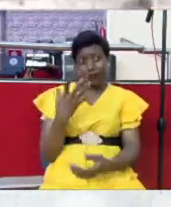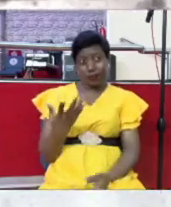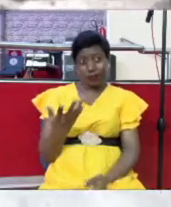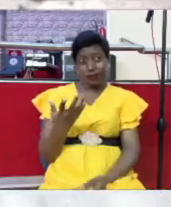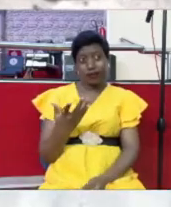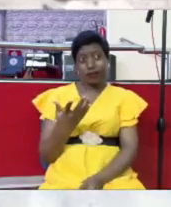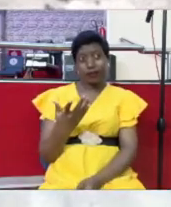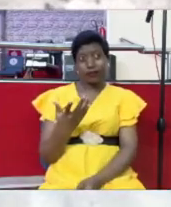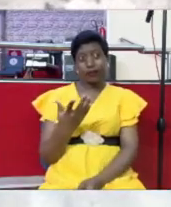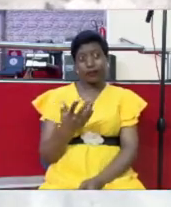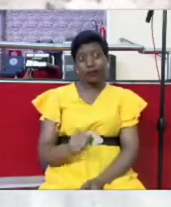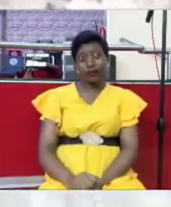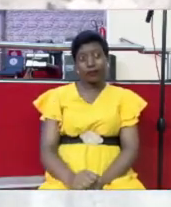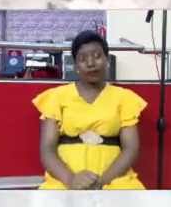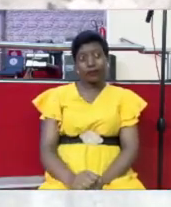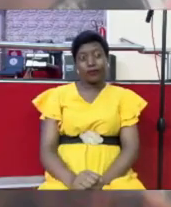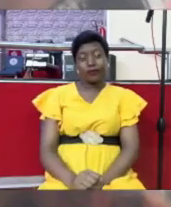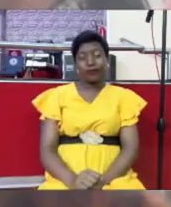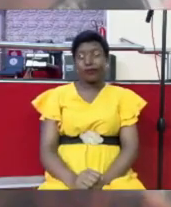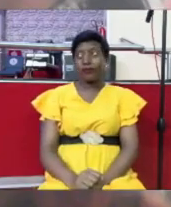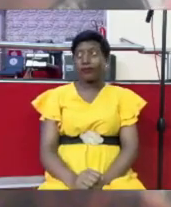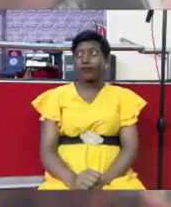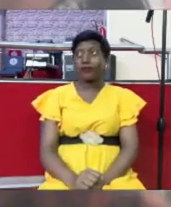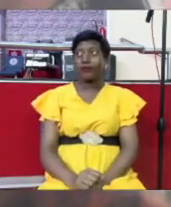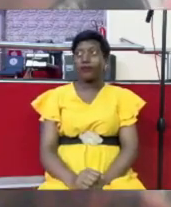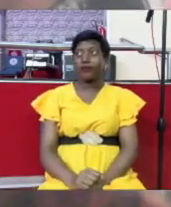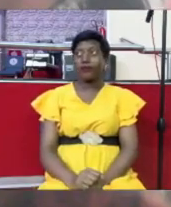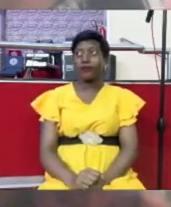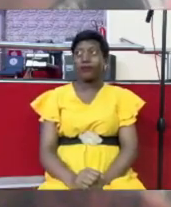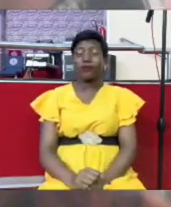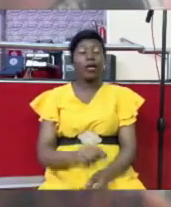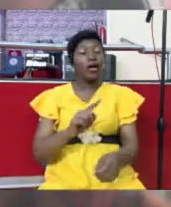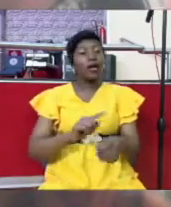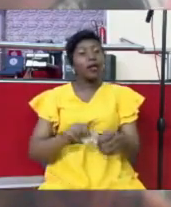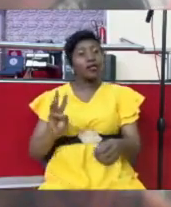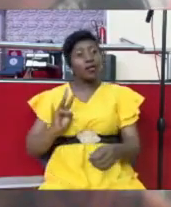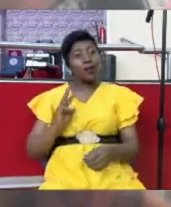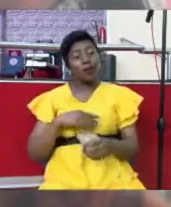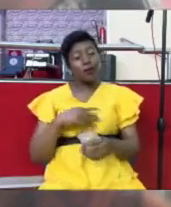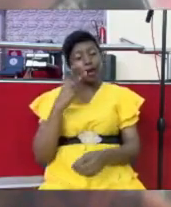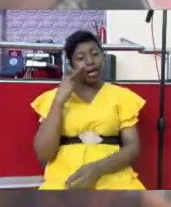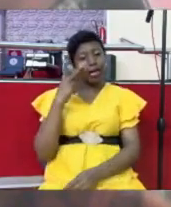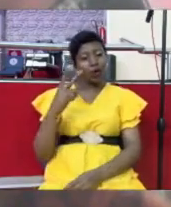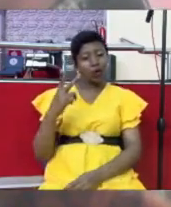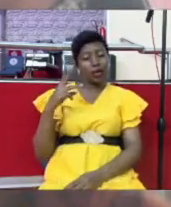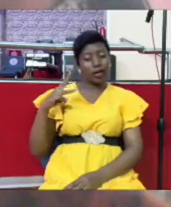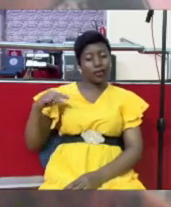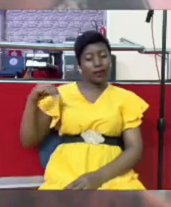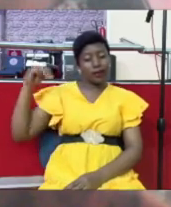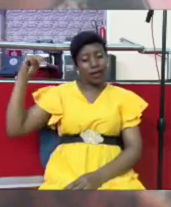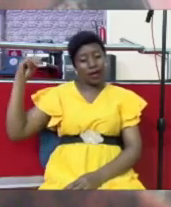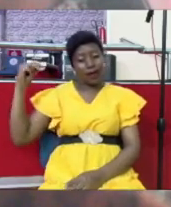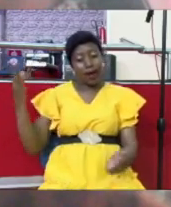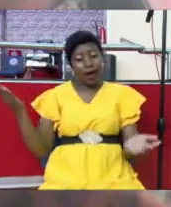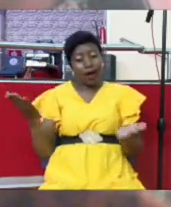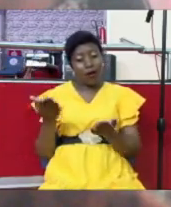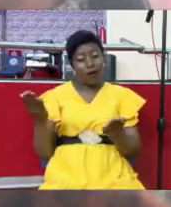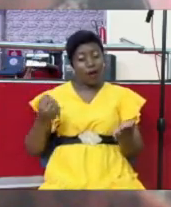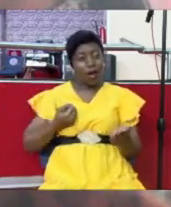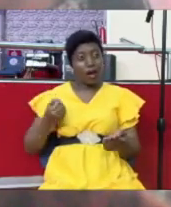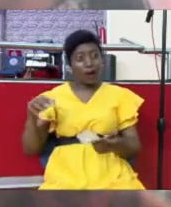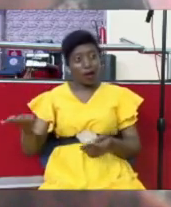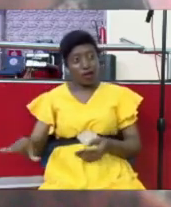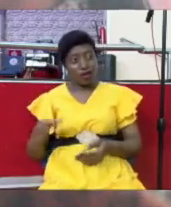basi je, inakufanya wewe uone ni kuna maana ya kutoa? When we are looking up Mirema Drive, where our daughters and